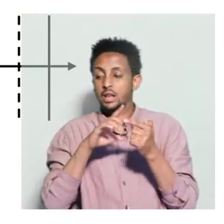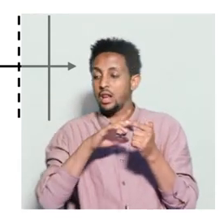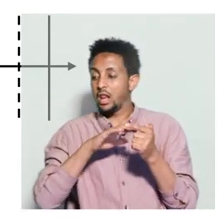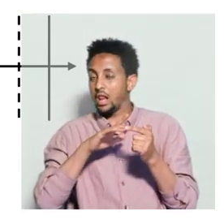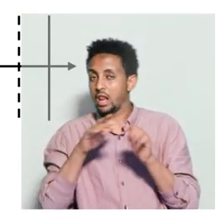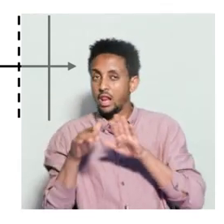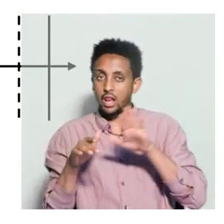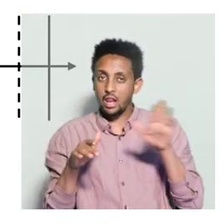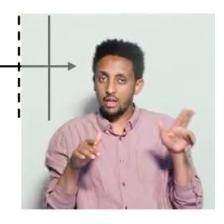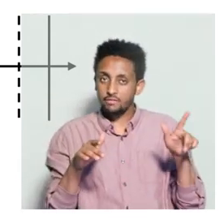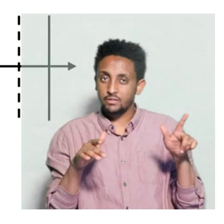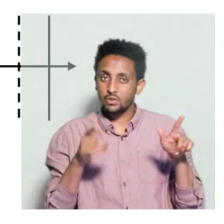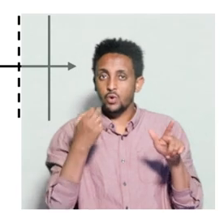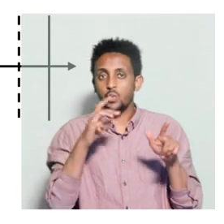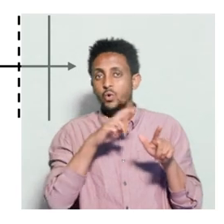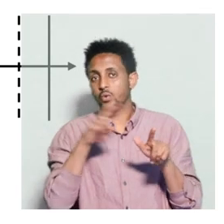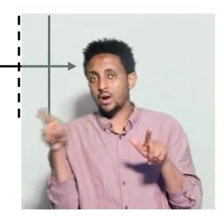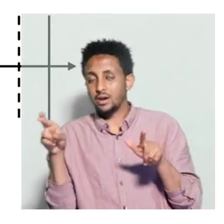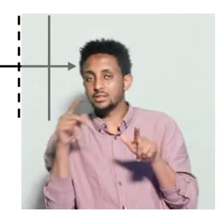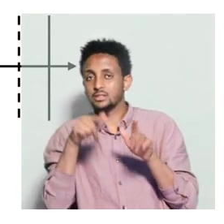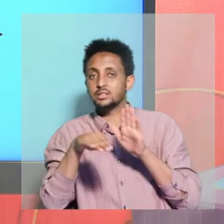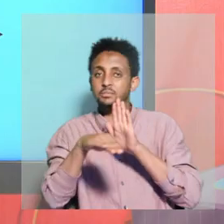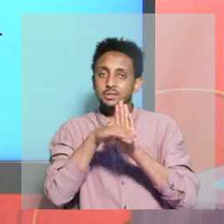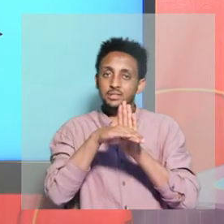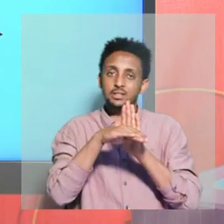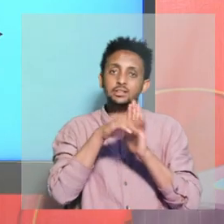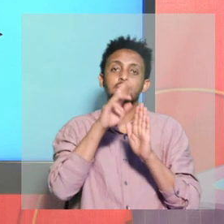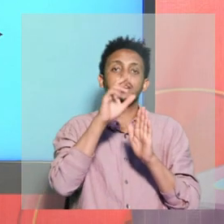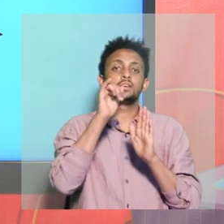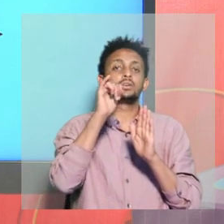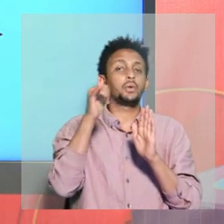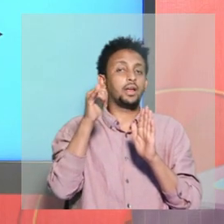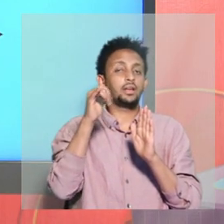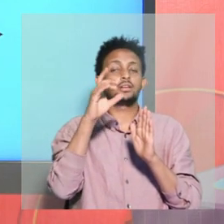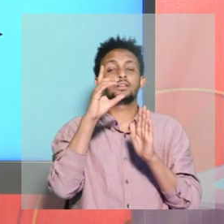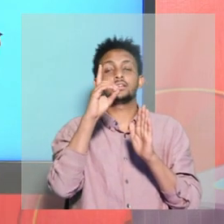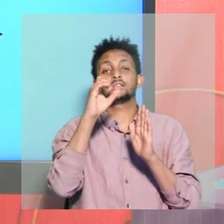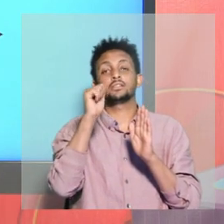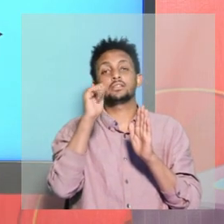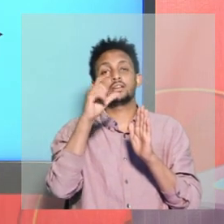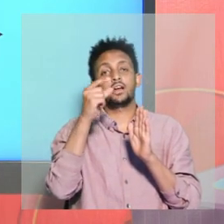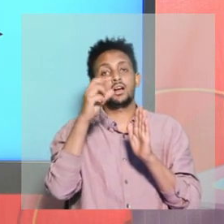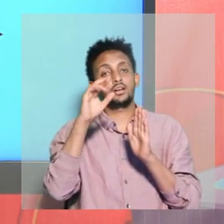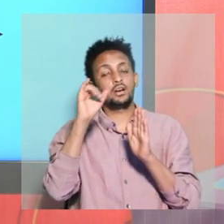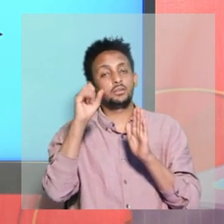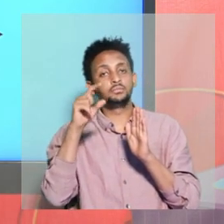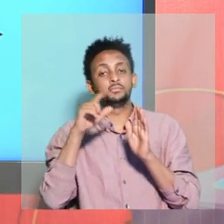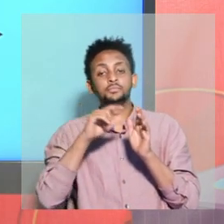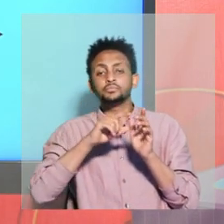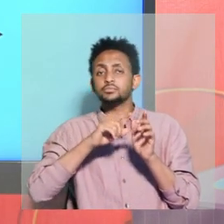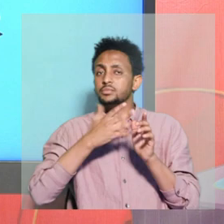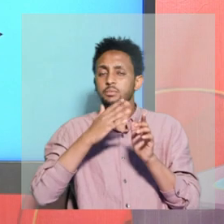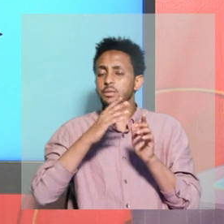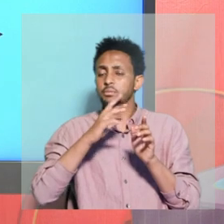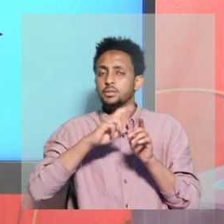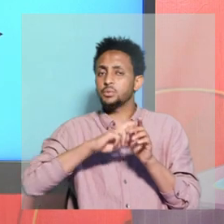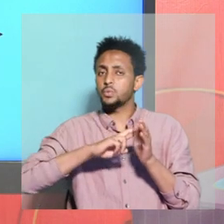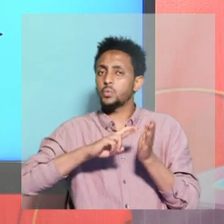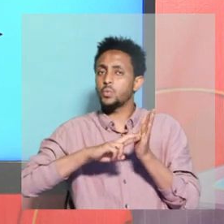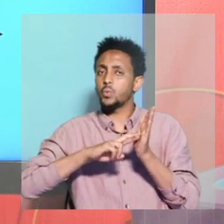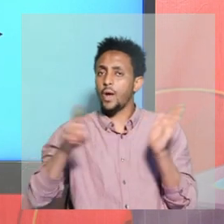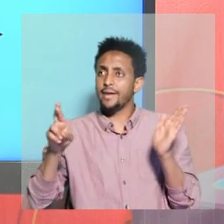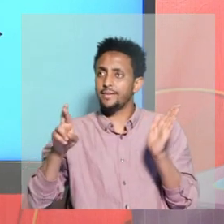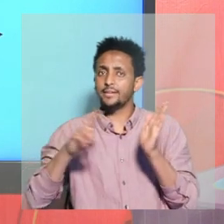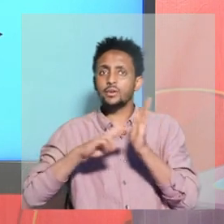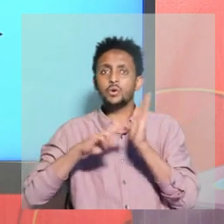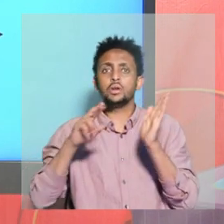right, so that it is represented using a radiogram? In this case, suppose that the ray is acting on this direction, to the right, so